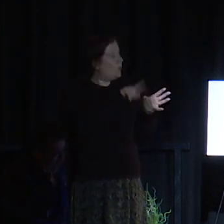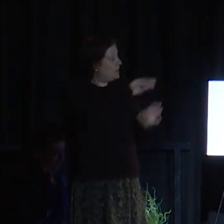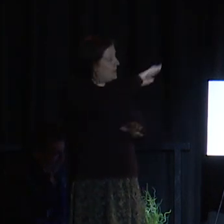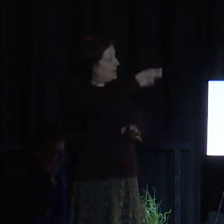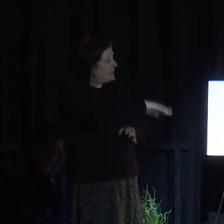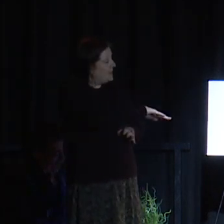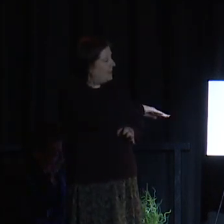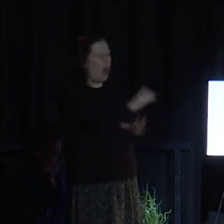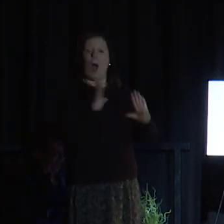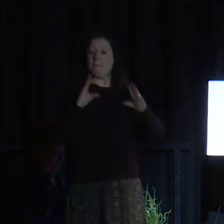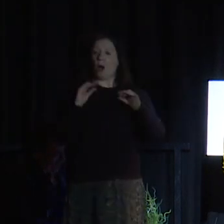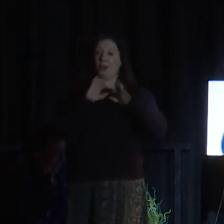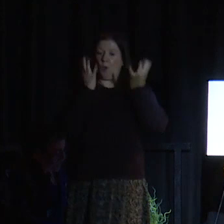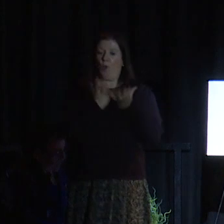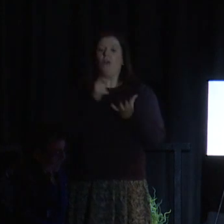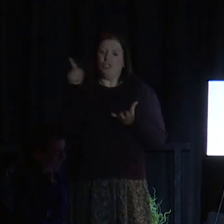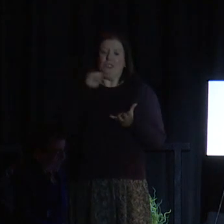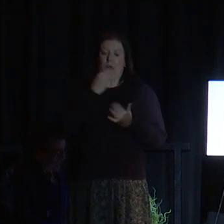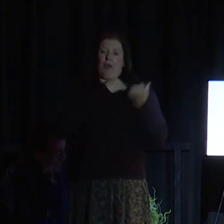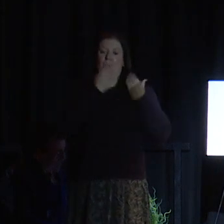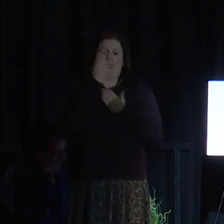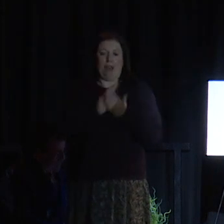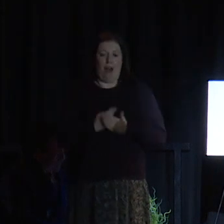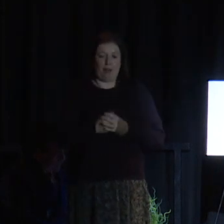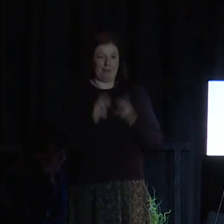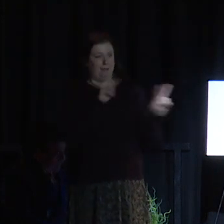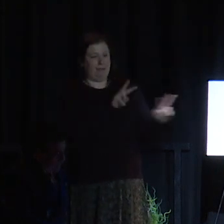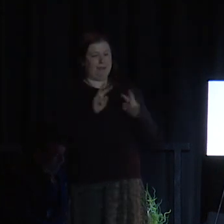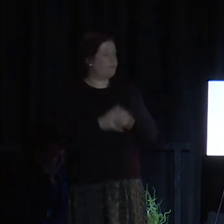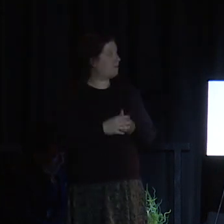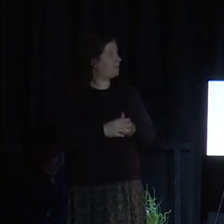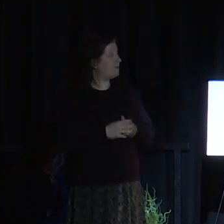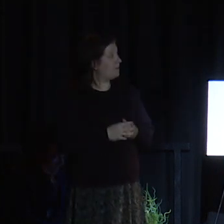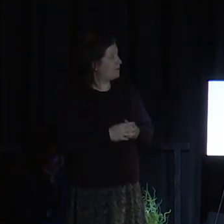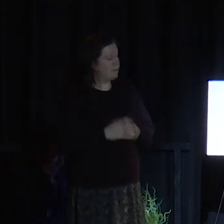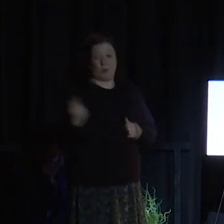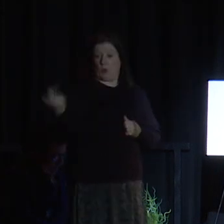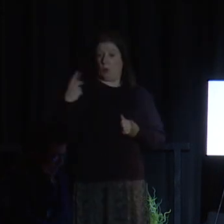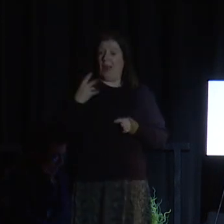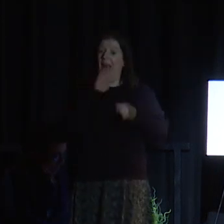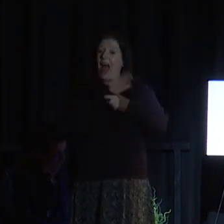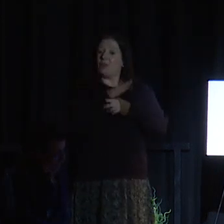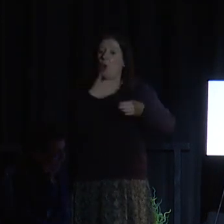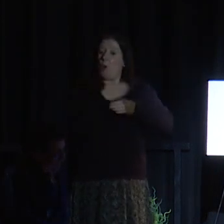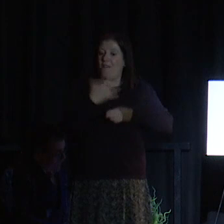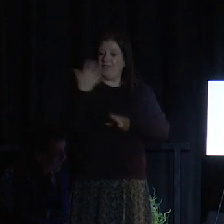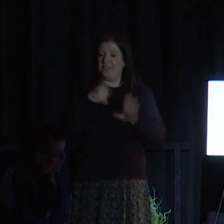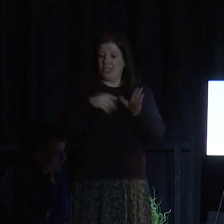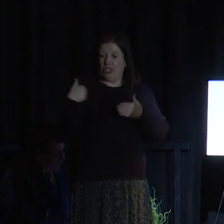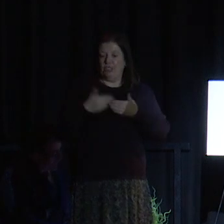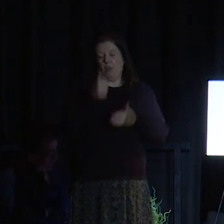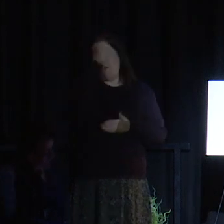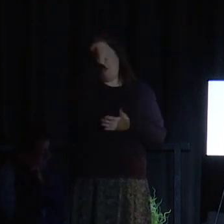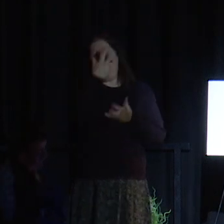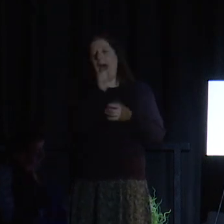design this world called the Marshmallow World. We've been making outdoor work for over 15 years, so we do understand a lot of the